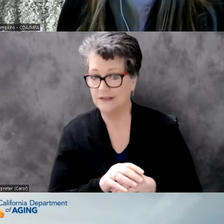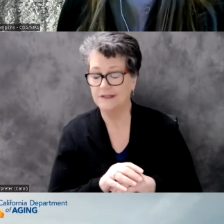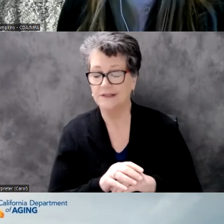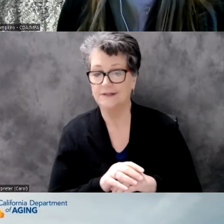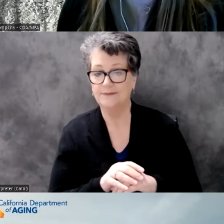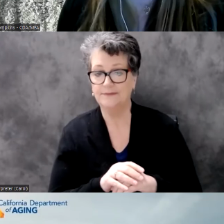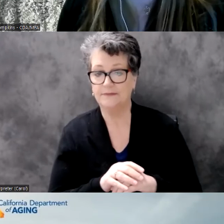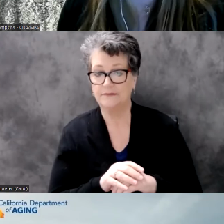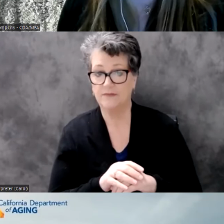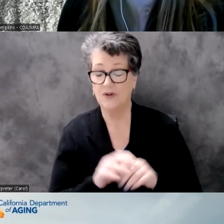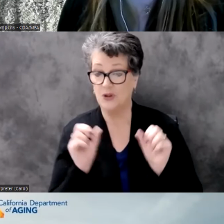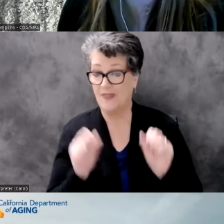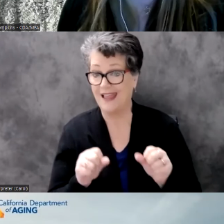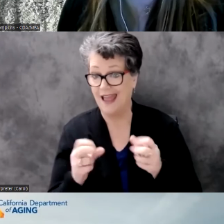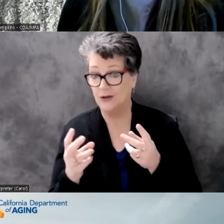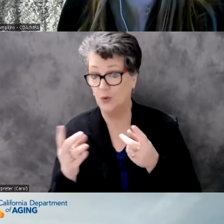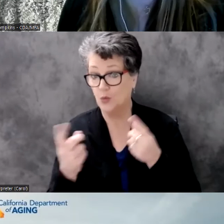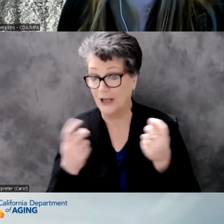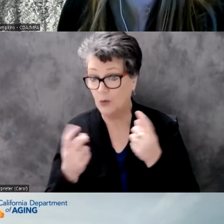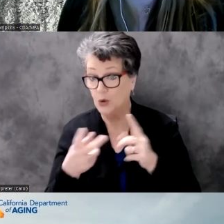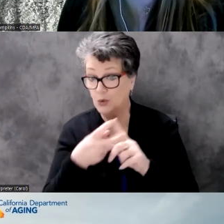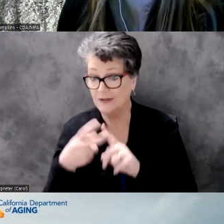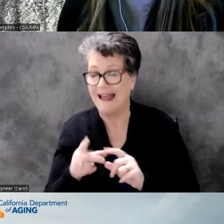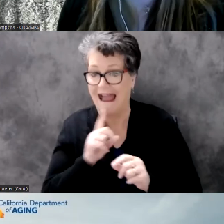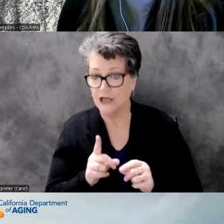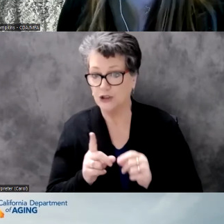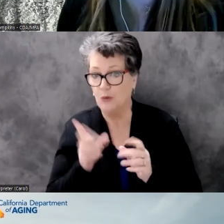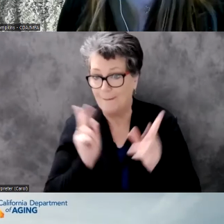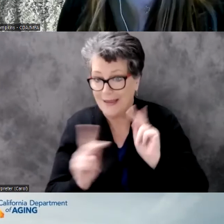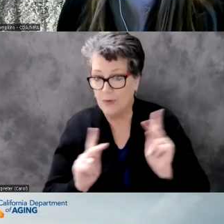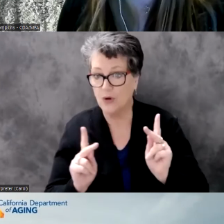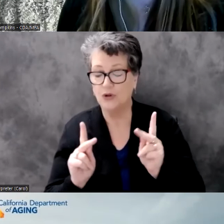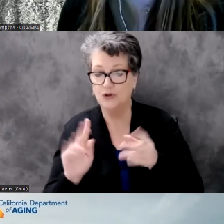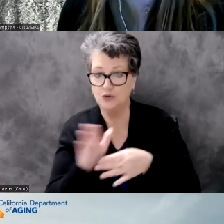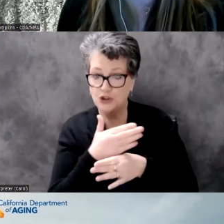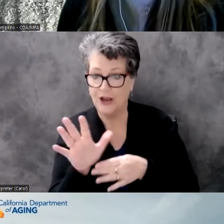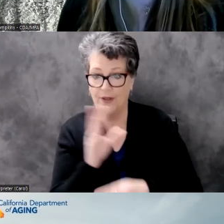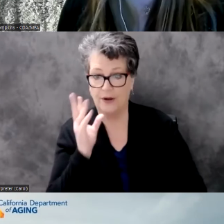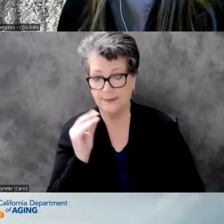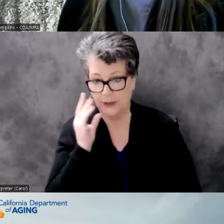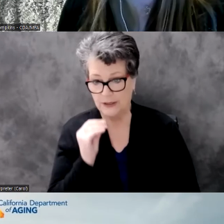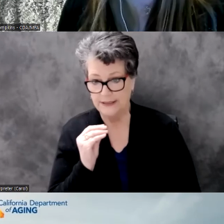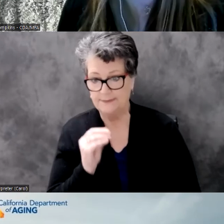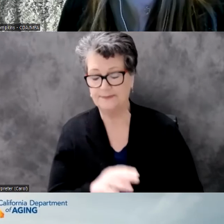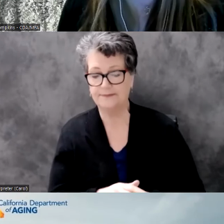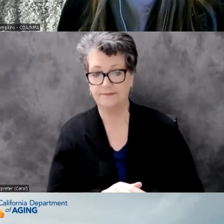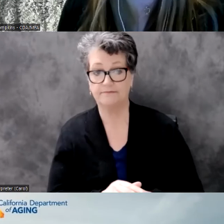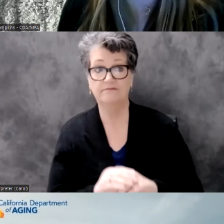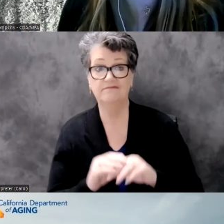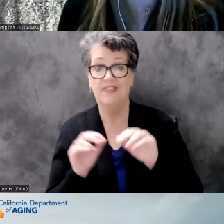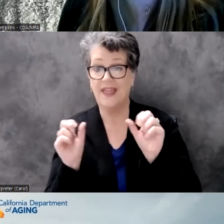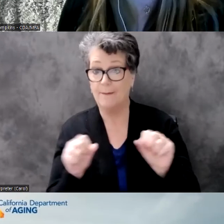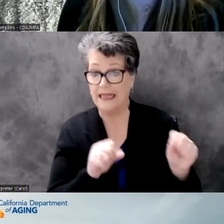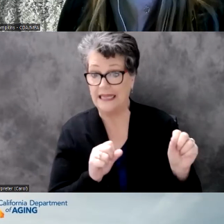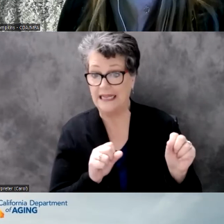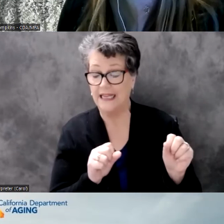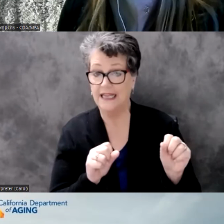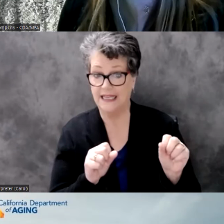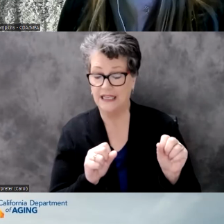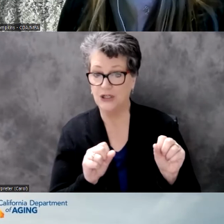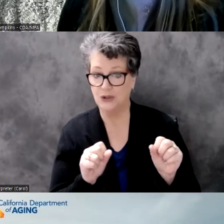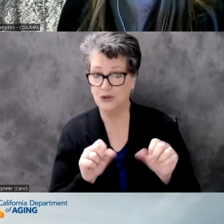to recruit actual individuals to share their experience, the ability to hold